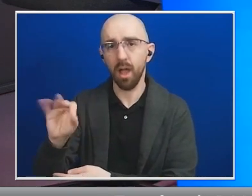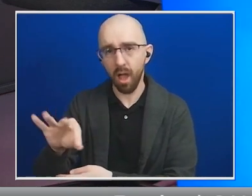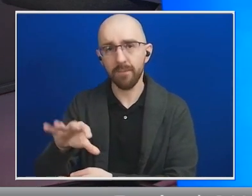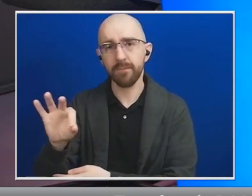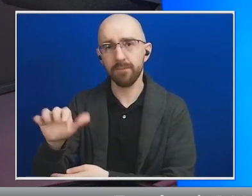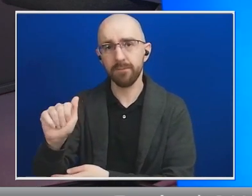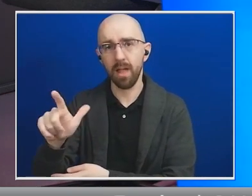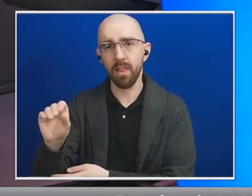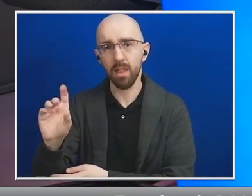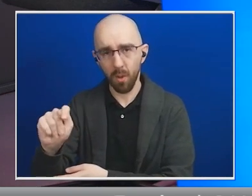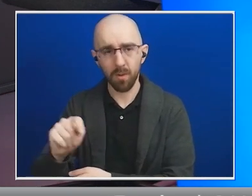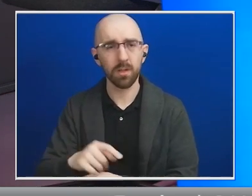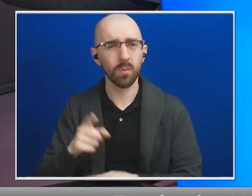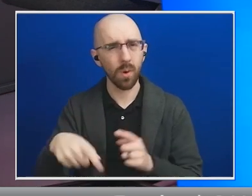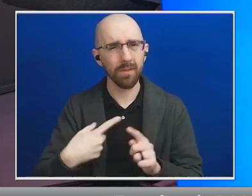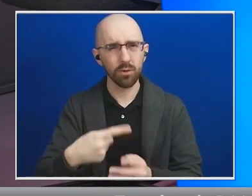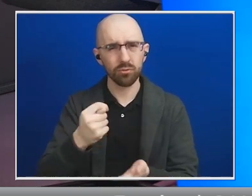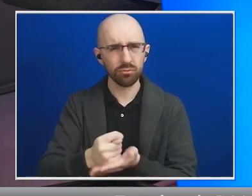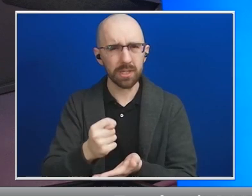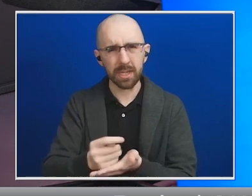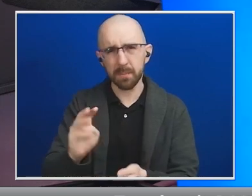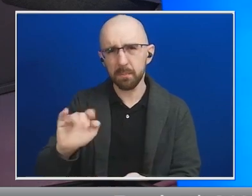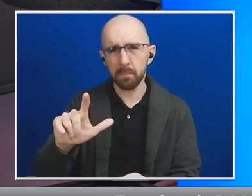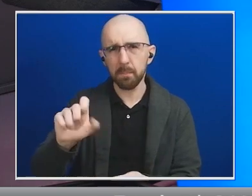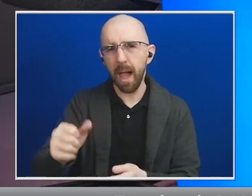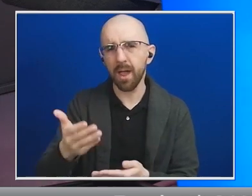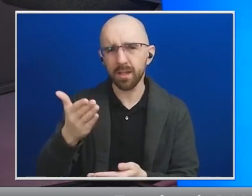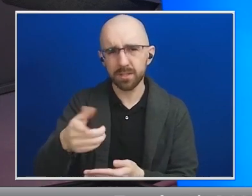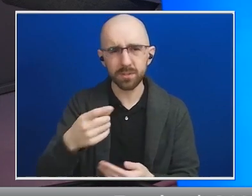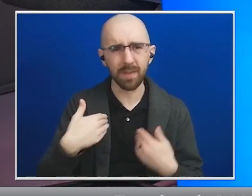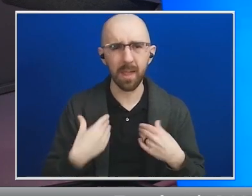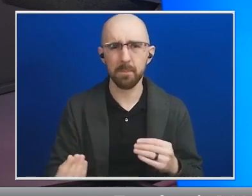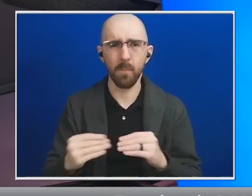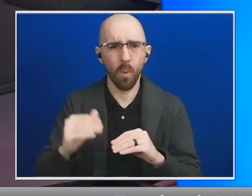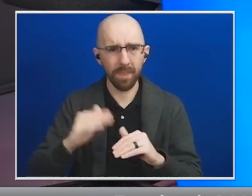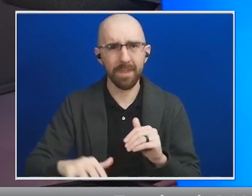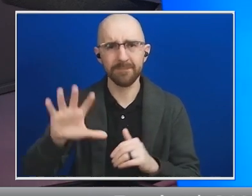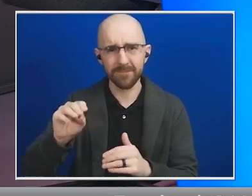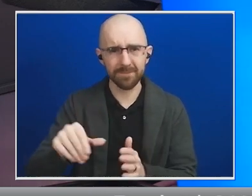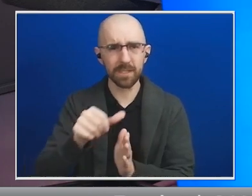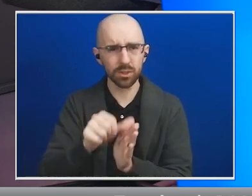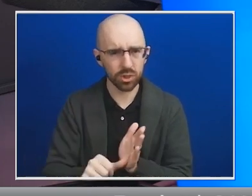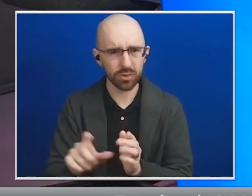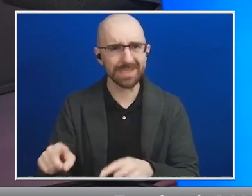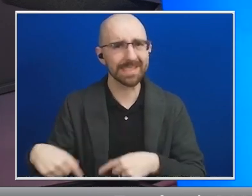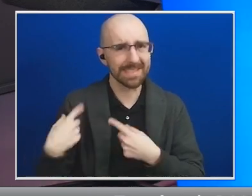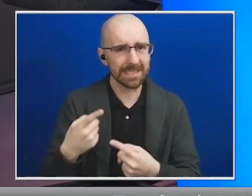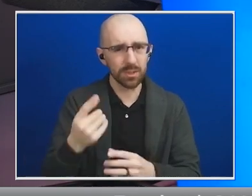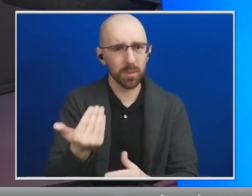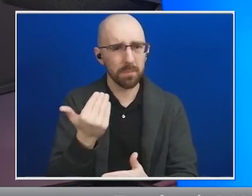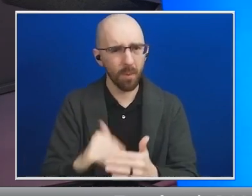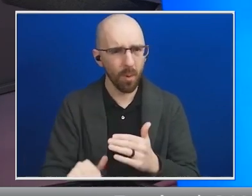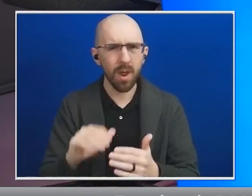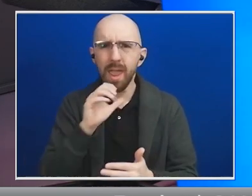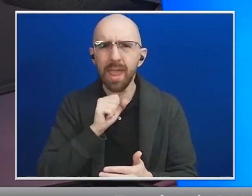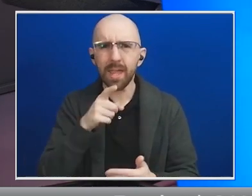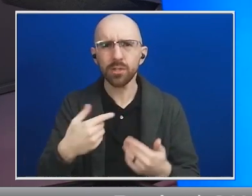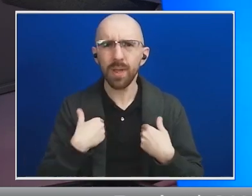it, Miles, you've had more than 50 surgeries. By what age had you had 50